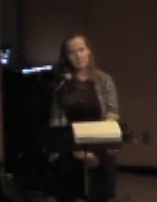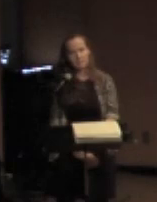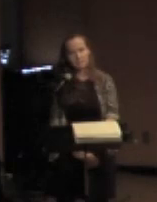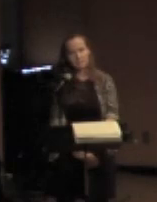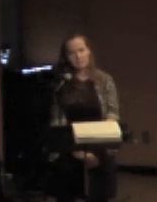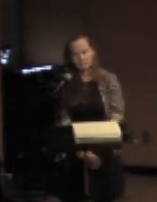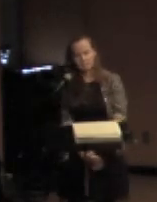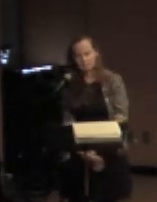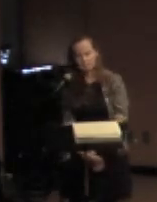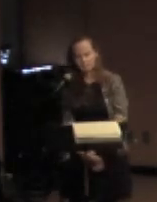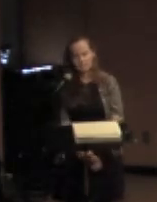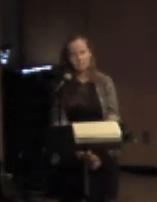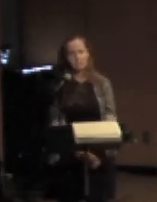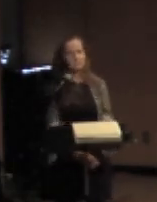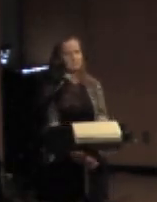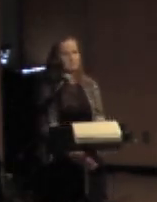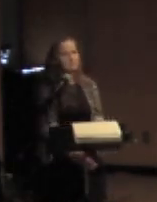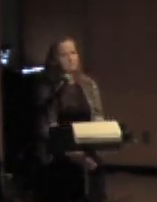go